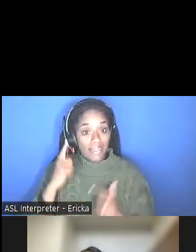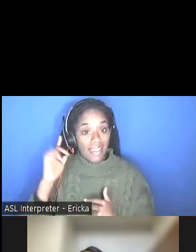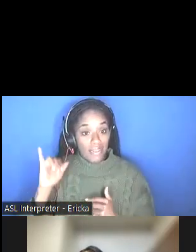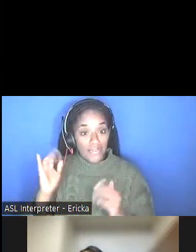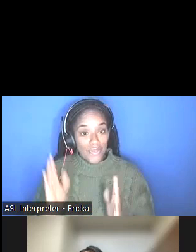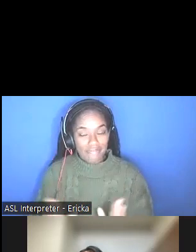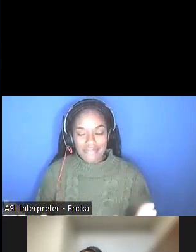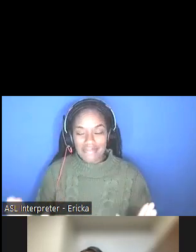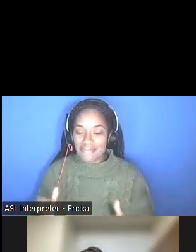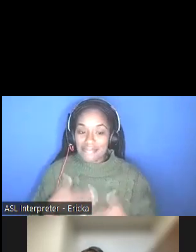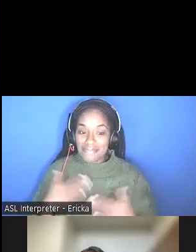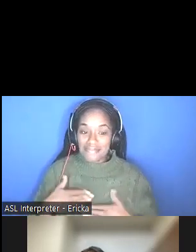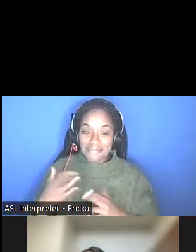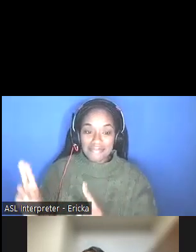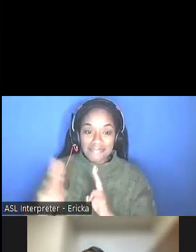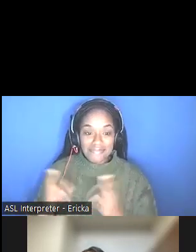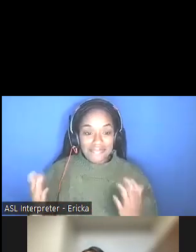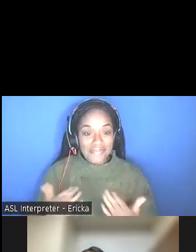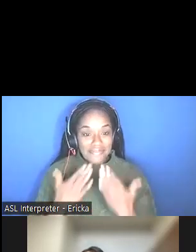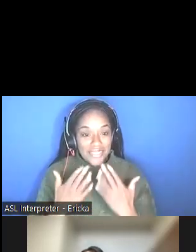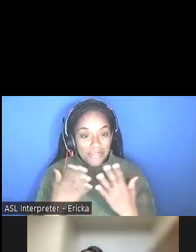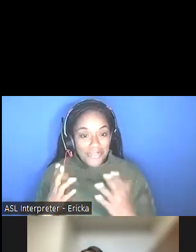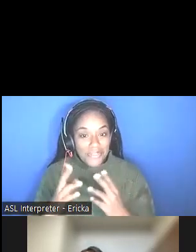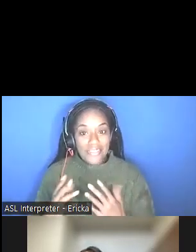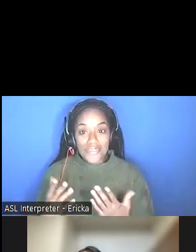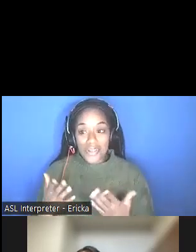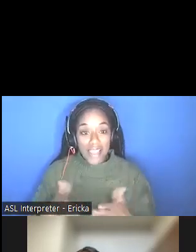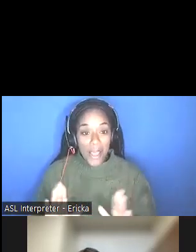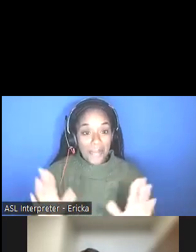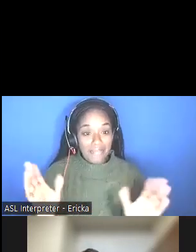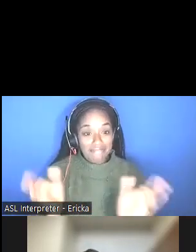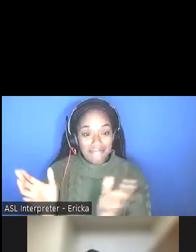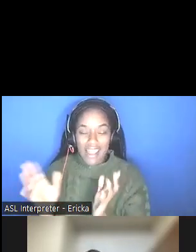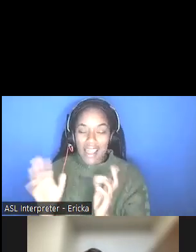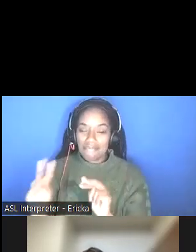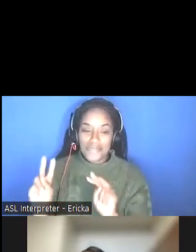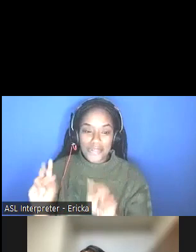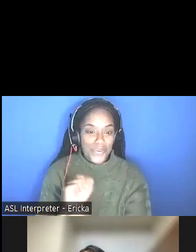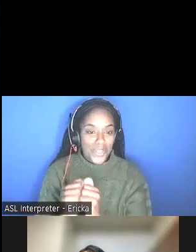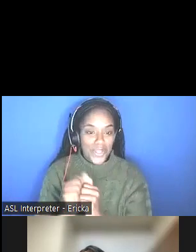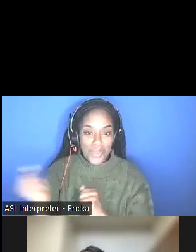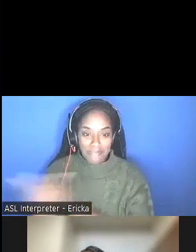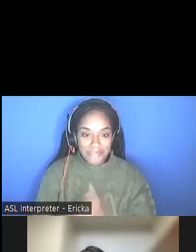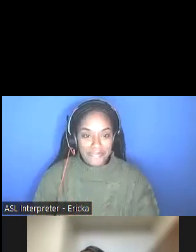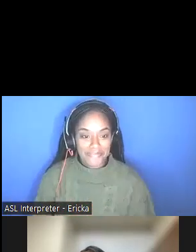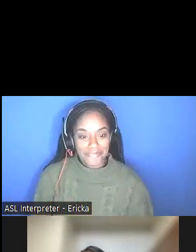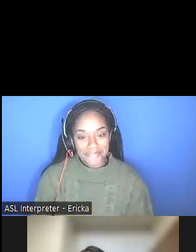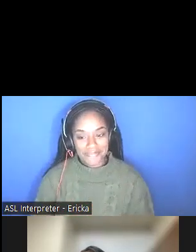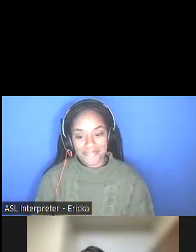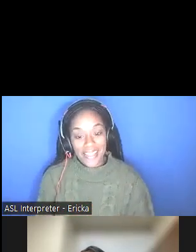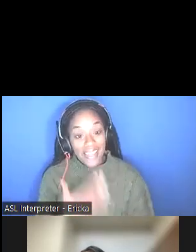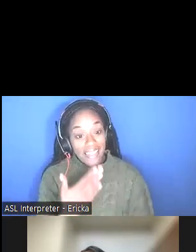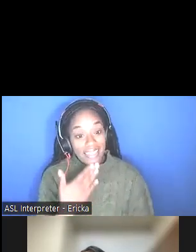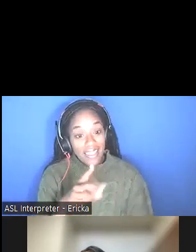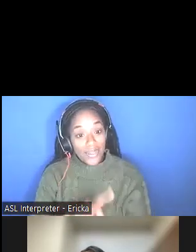and honored to be here. Thank you so much for allowing me to talk, and I look forward to working with everyone. Thank you, Dr. Baines. Thanks